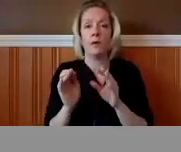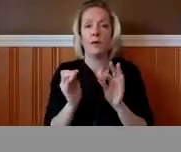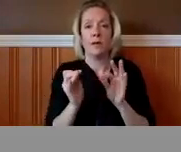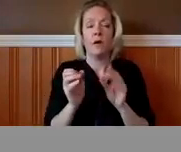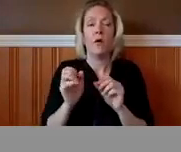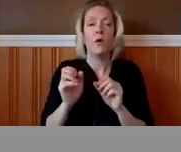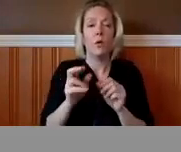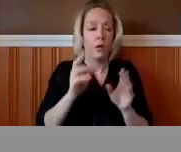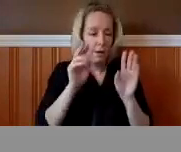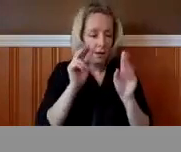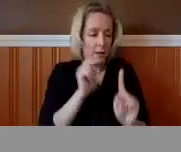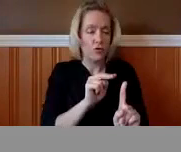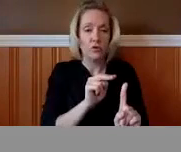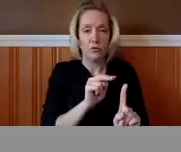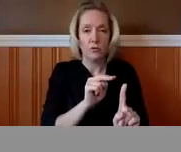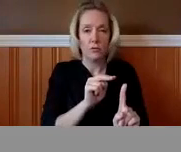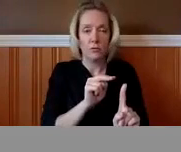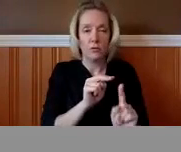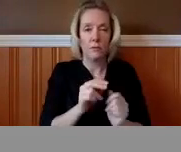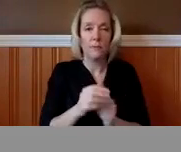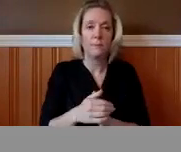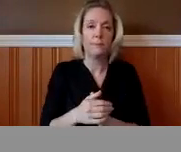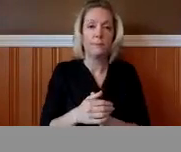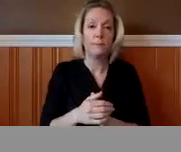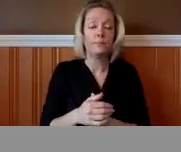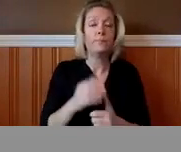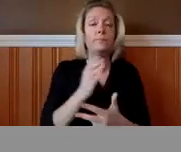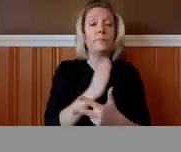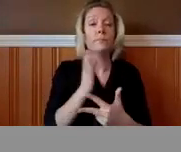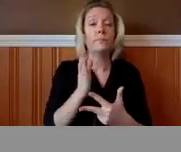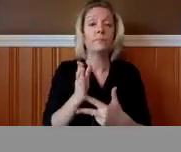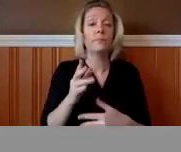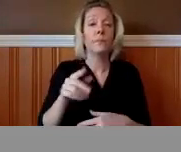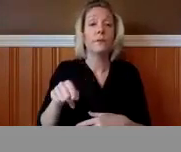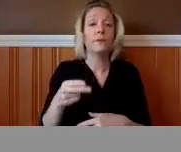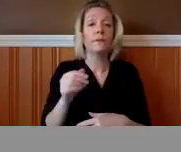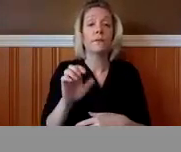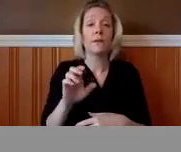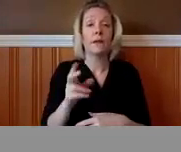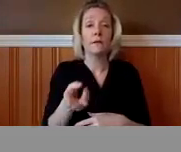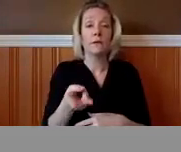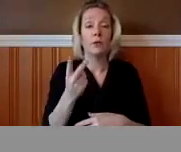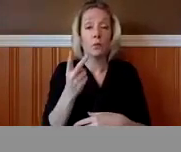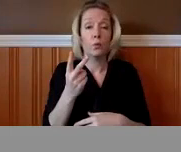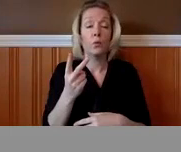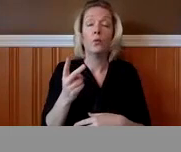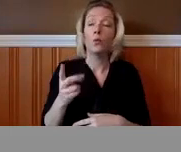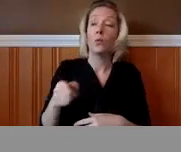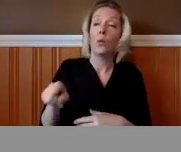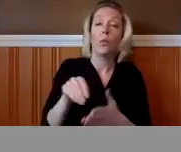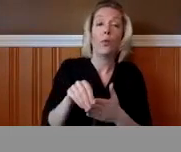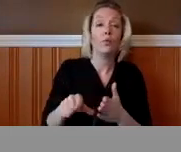phase 1, it's visual regard. As we move into phase 2, we can see that our students